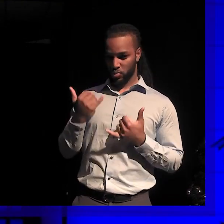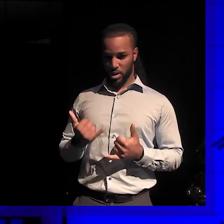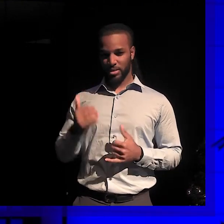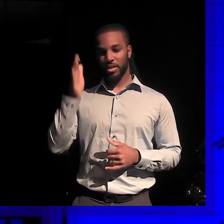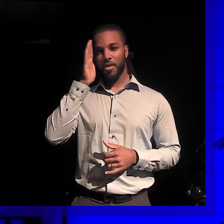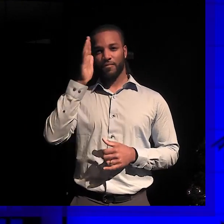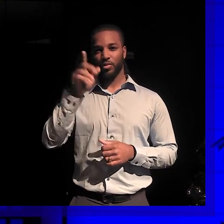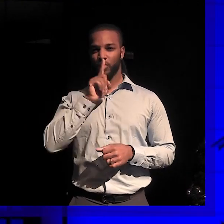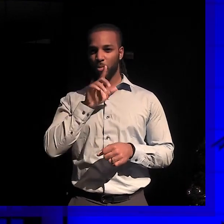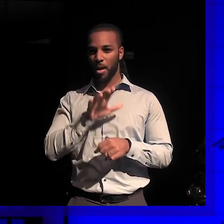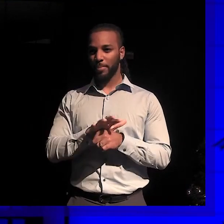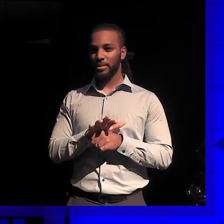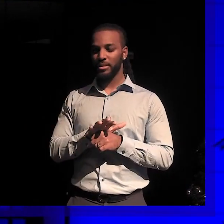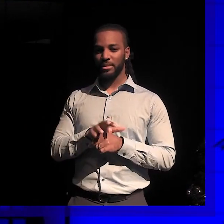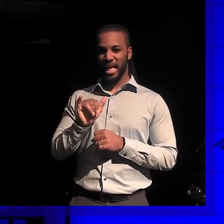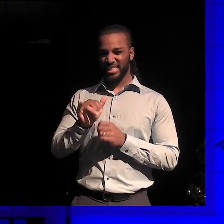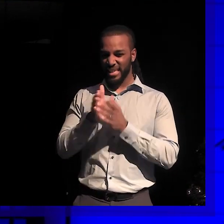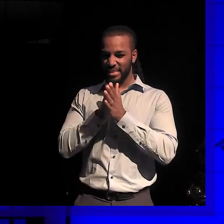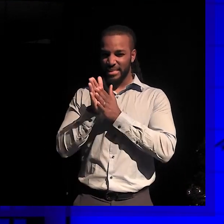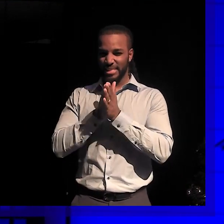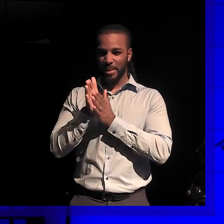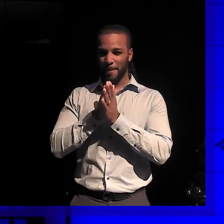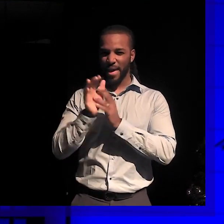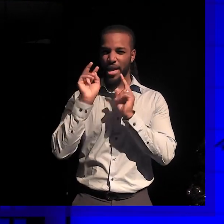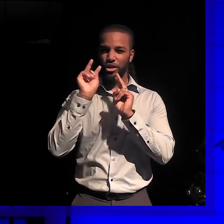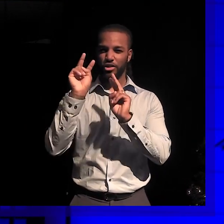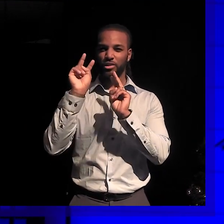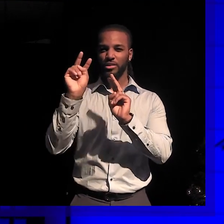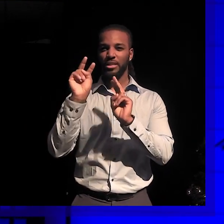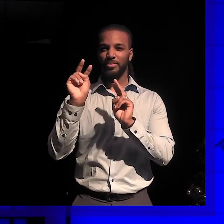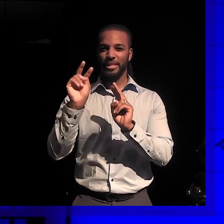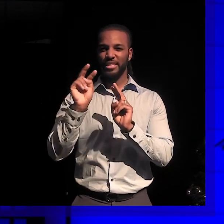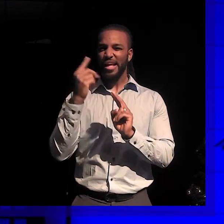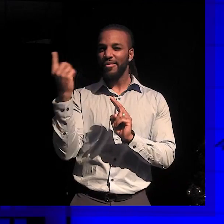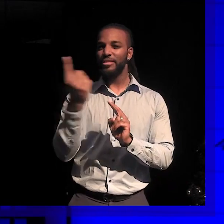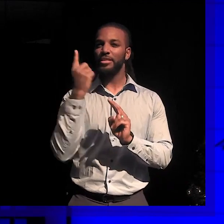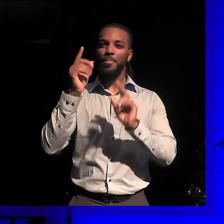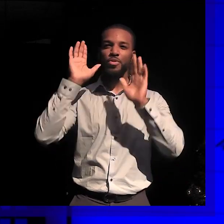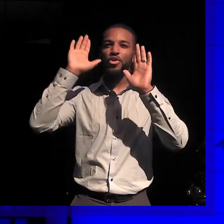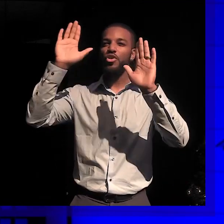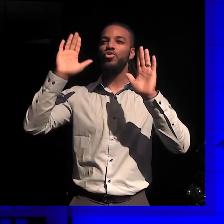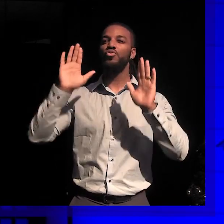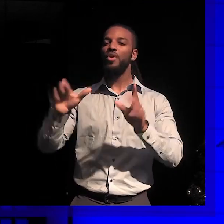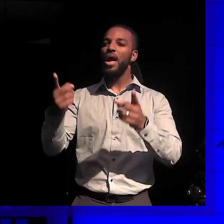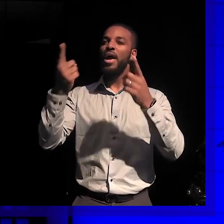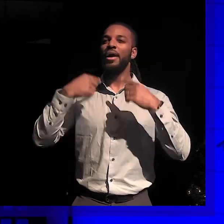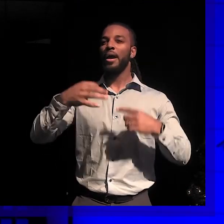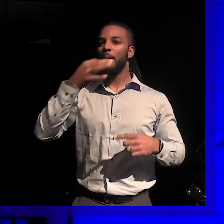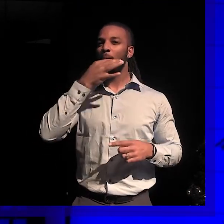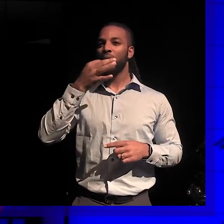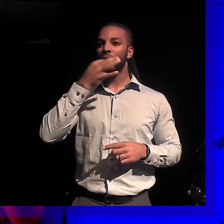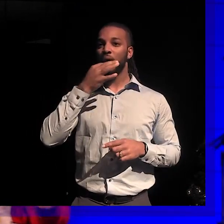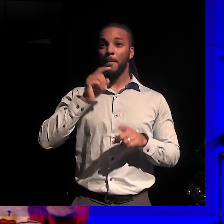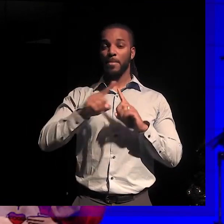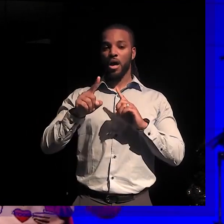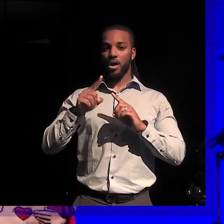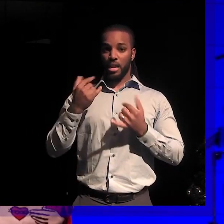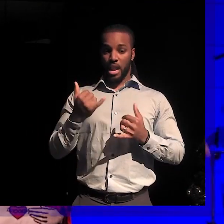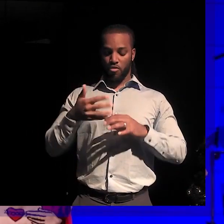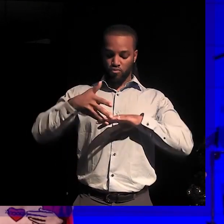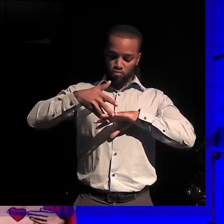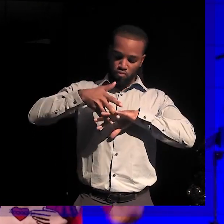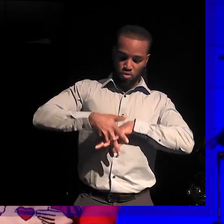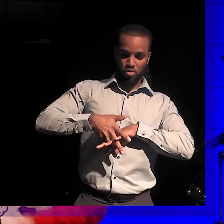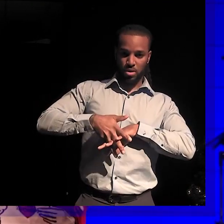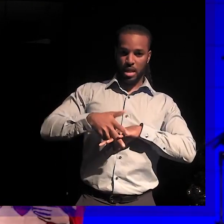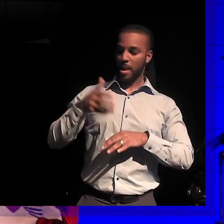present, future promises. It's the anticipation and expectation of something great or wonderful to come, but rooted in